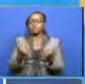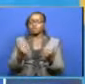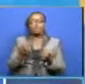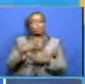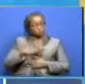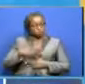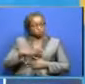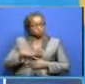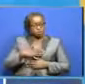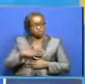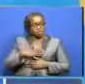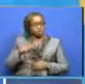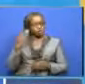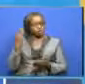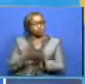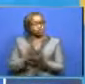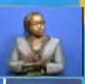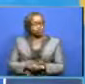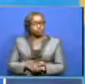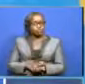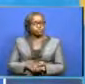please cease doing this.